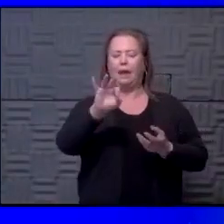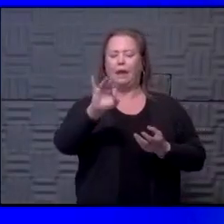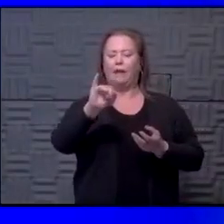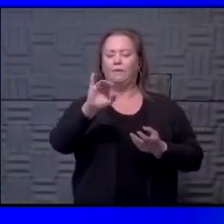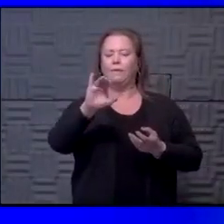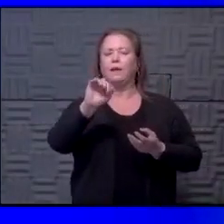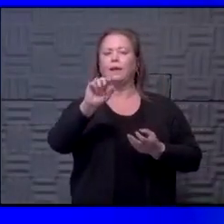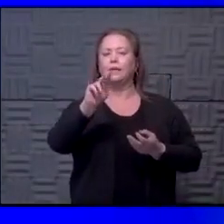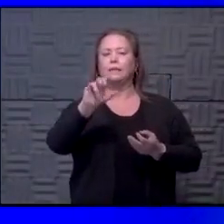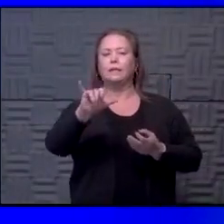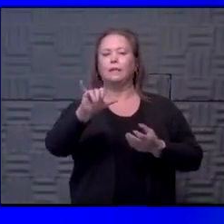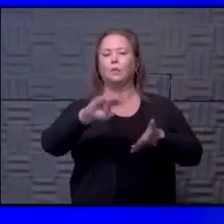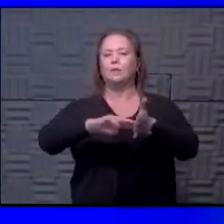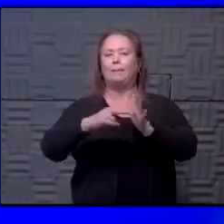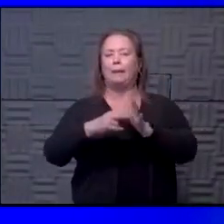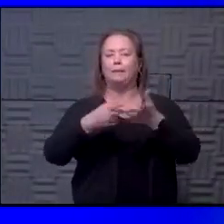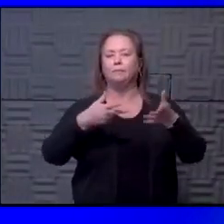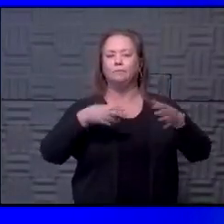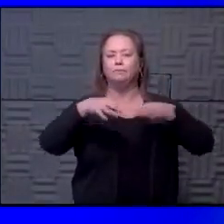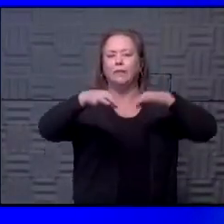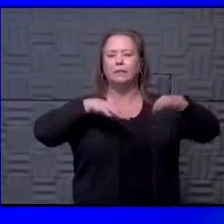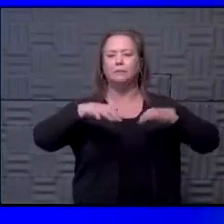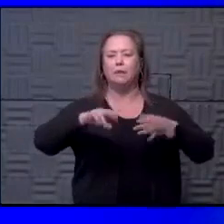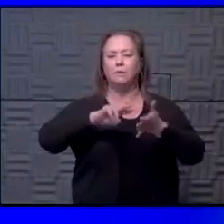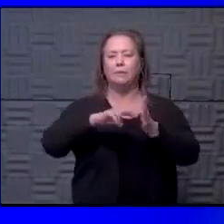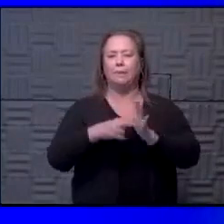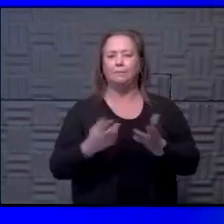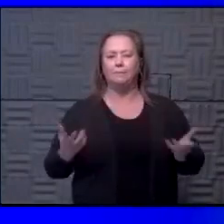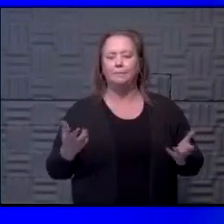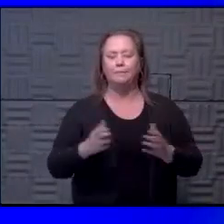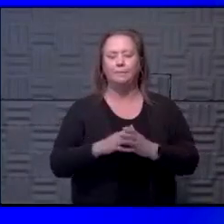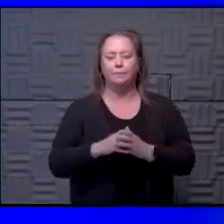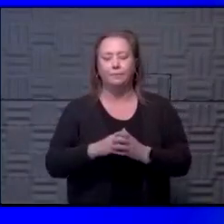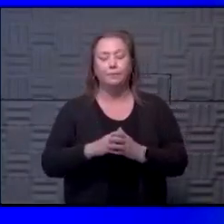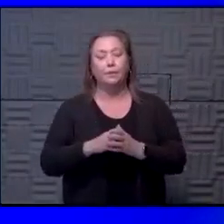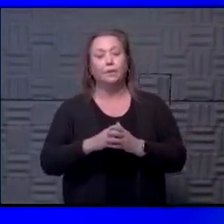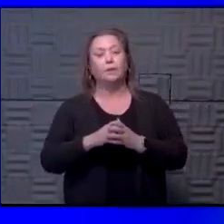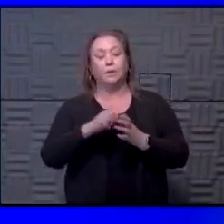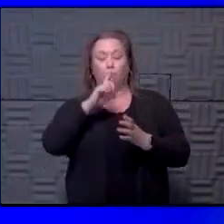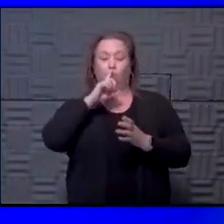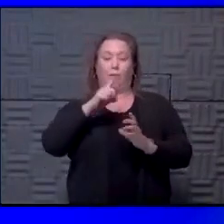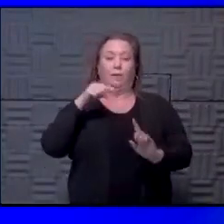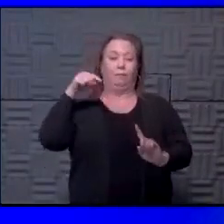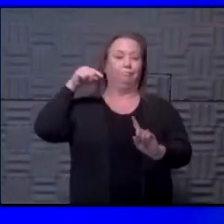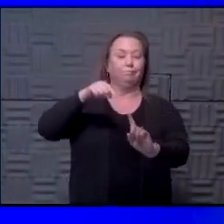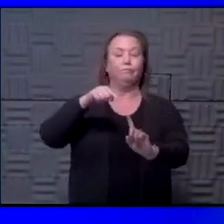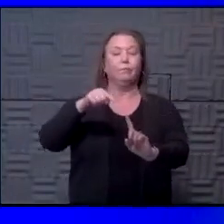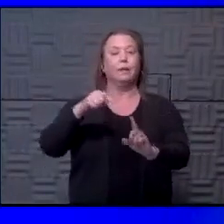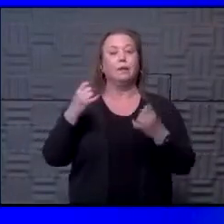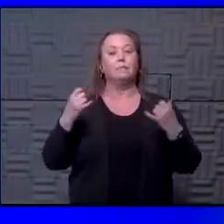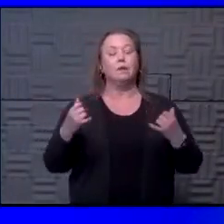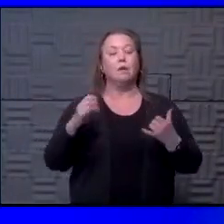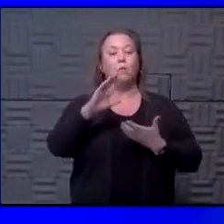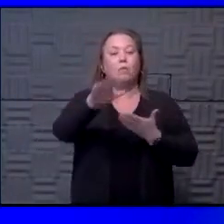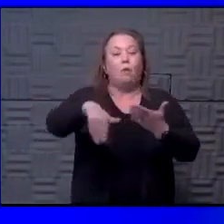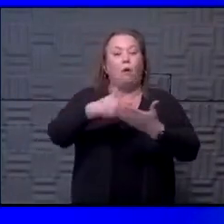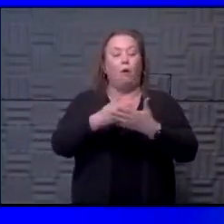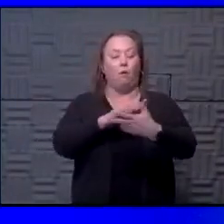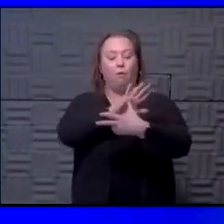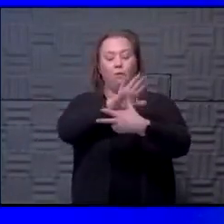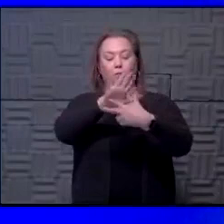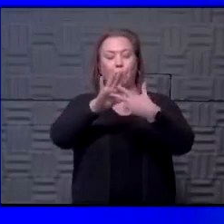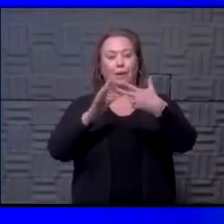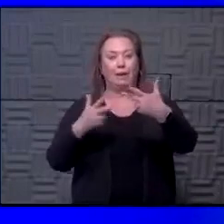need to define what we're talking about efficacy. Efficacy really, for the most part now with all 3